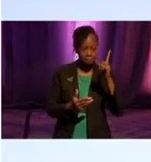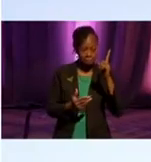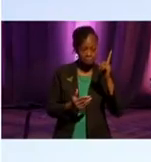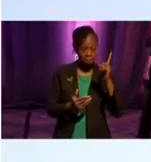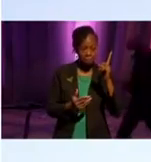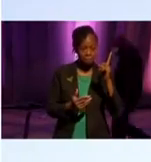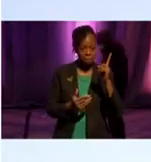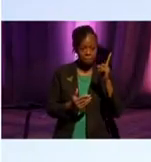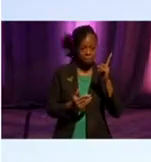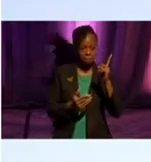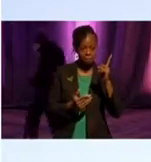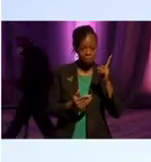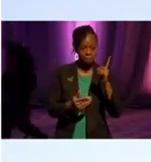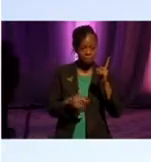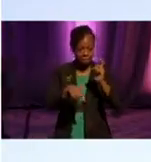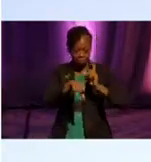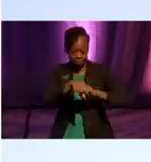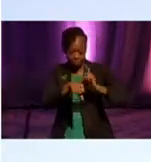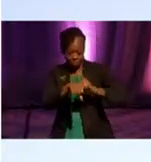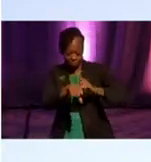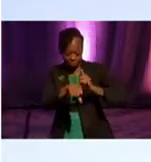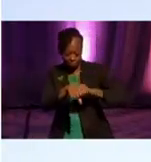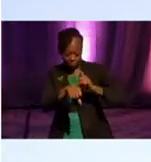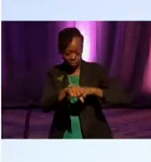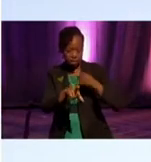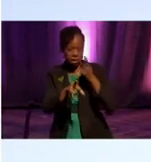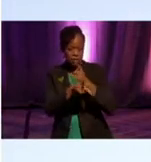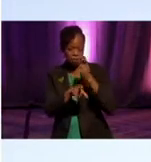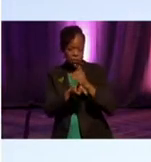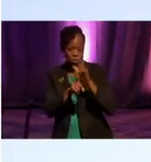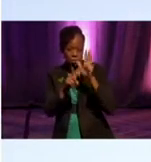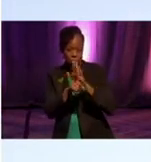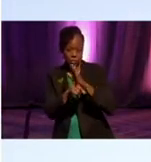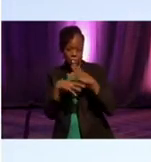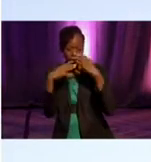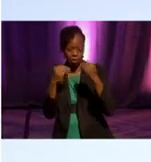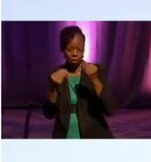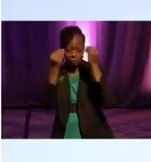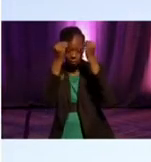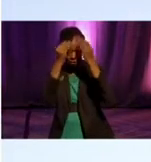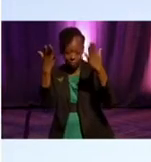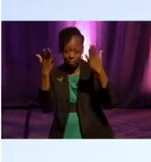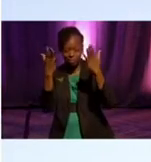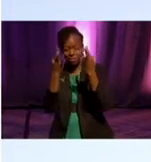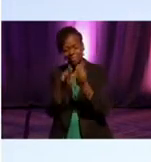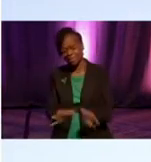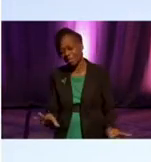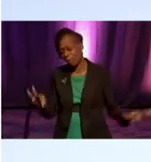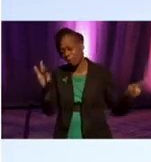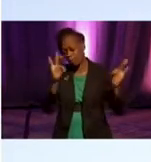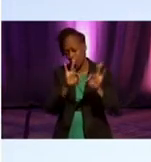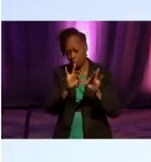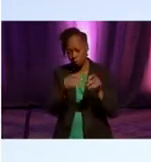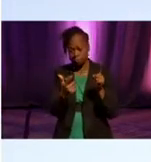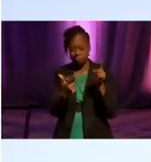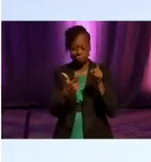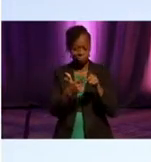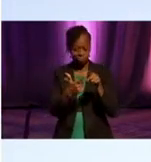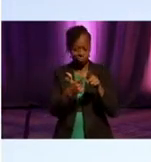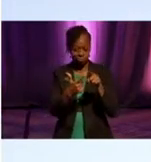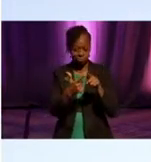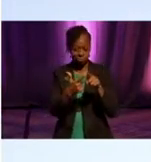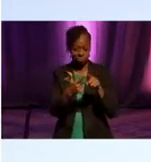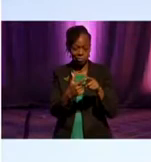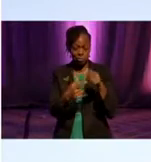the timeliness of accurate public health information is so important. And 2, the trust in public